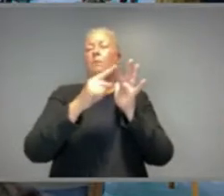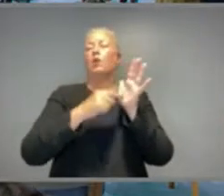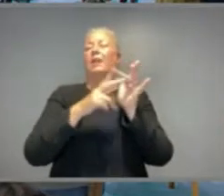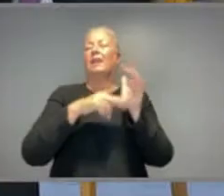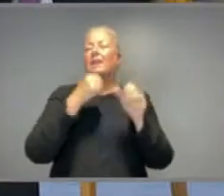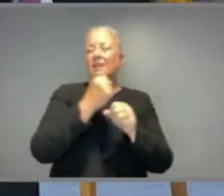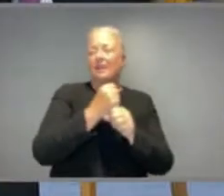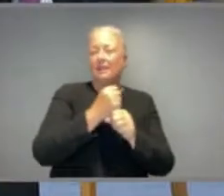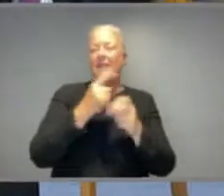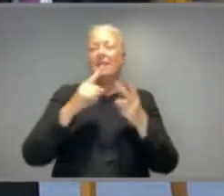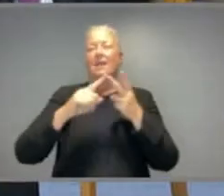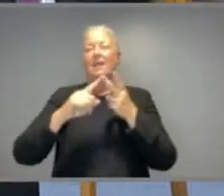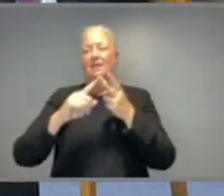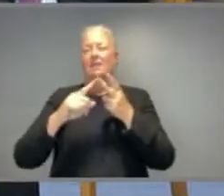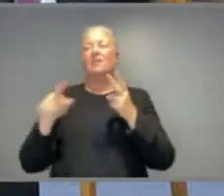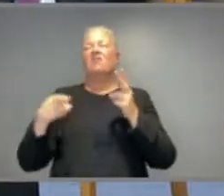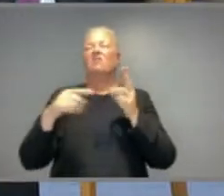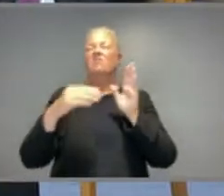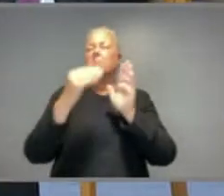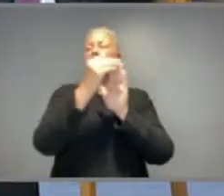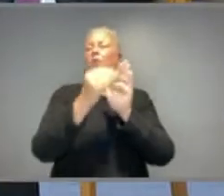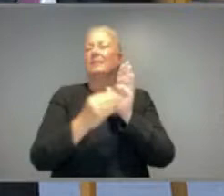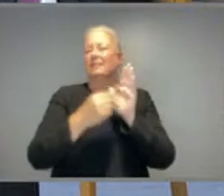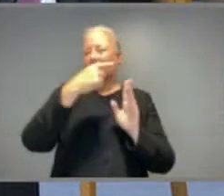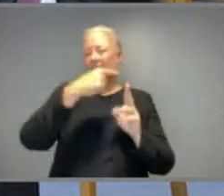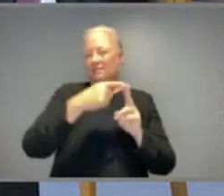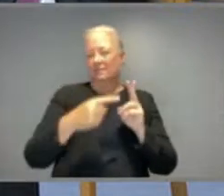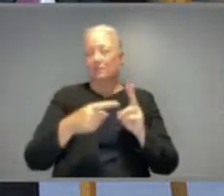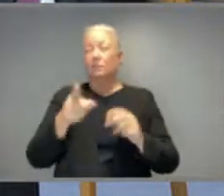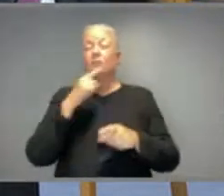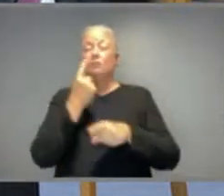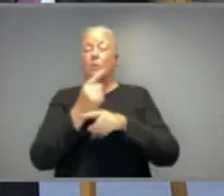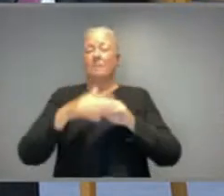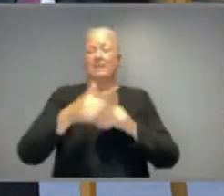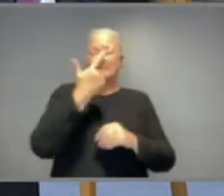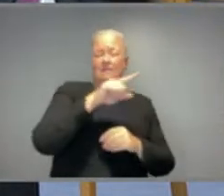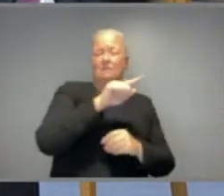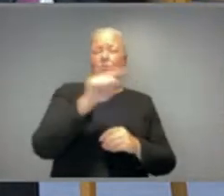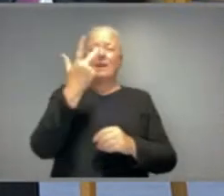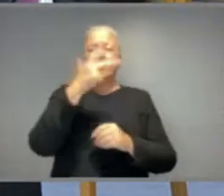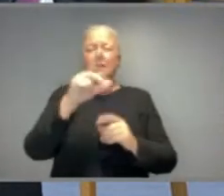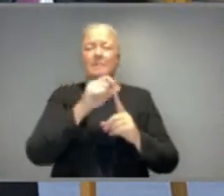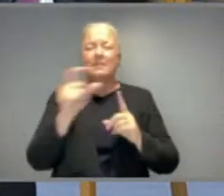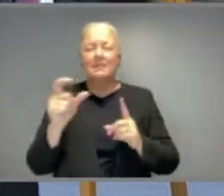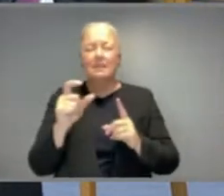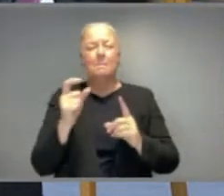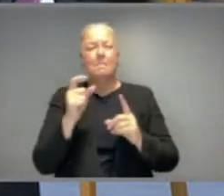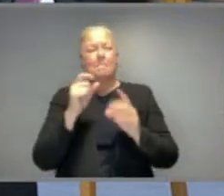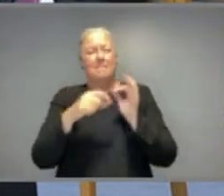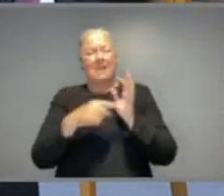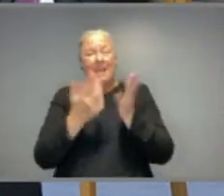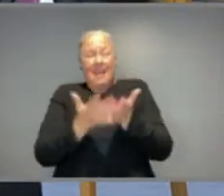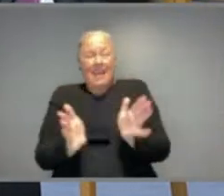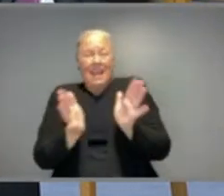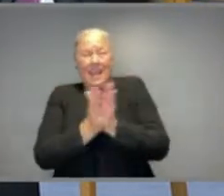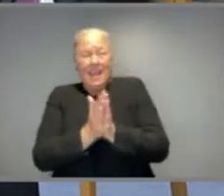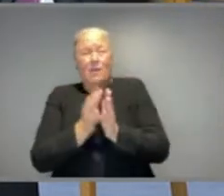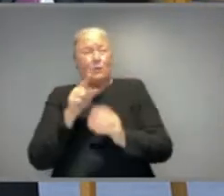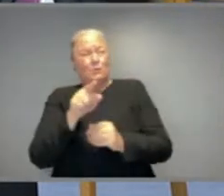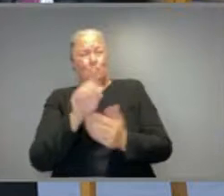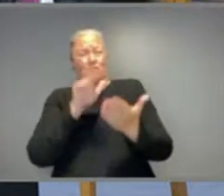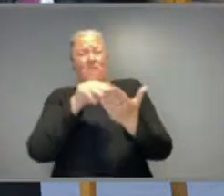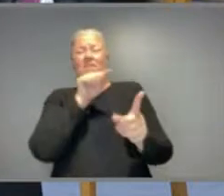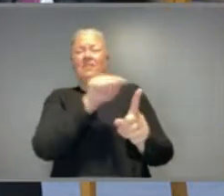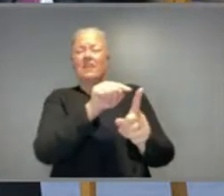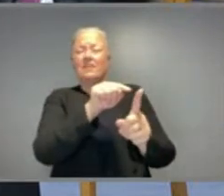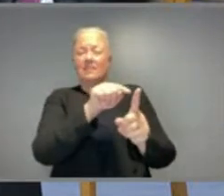a lot of debate obviously about not just getting to 70 or 80%, but how you get there. Did the modelling look at things that have been done